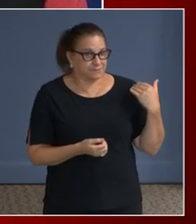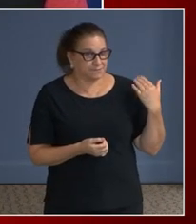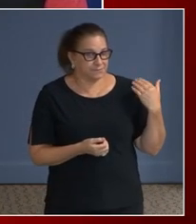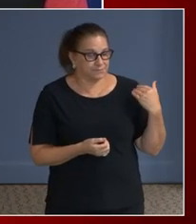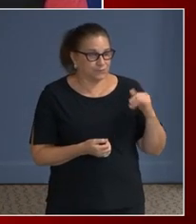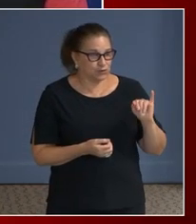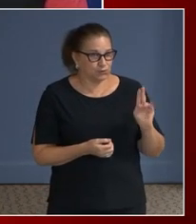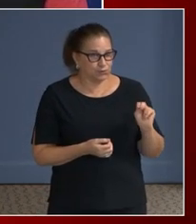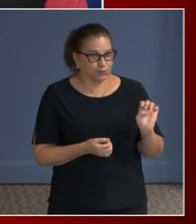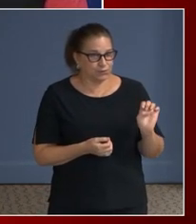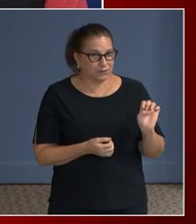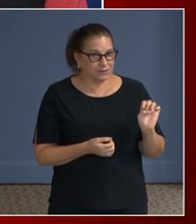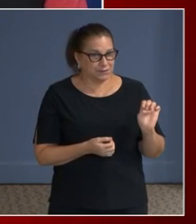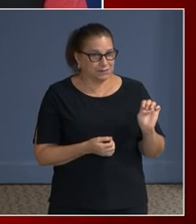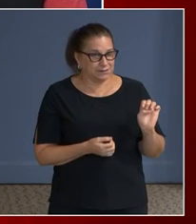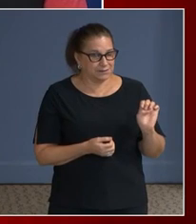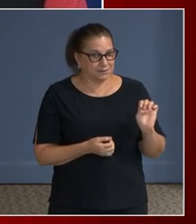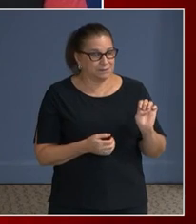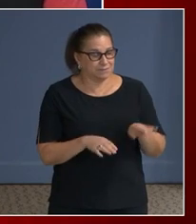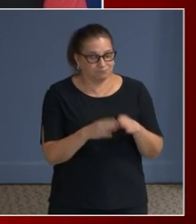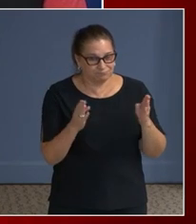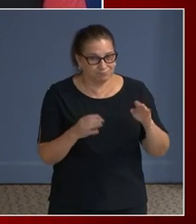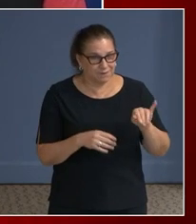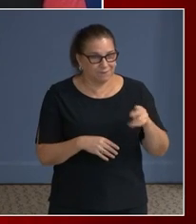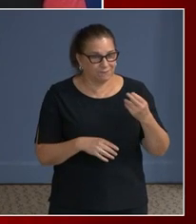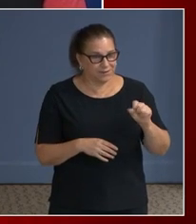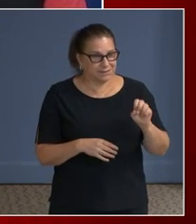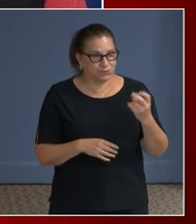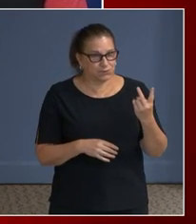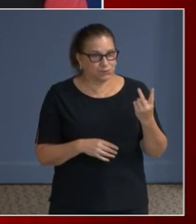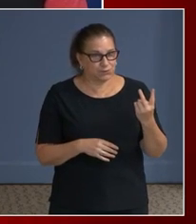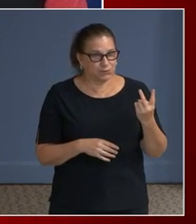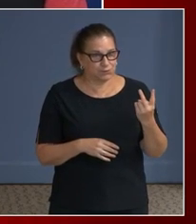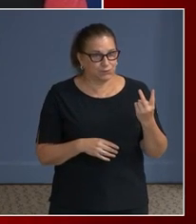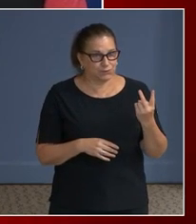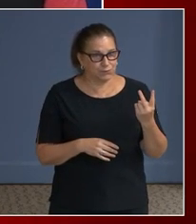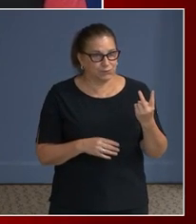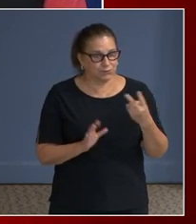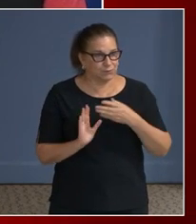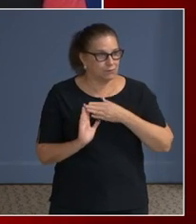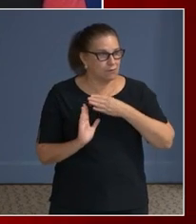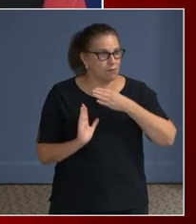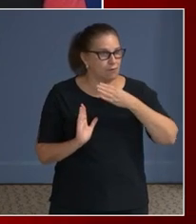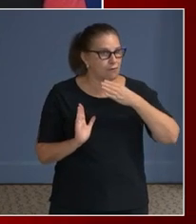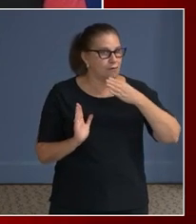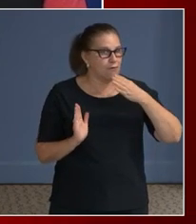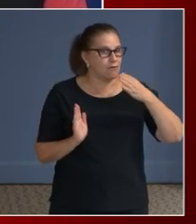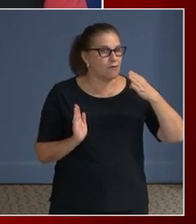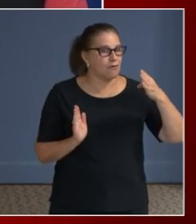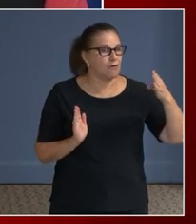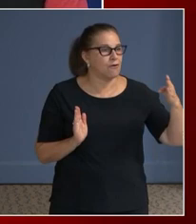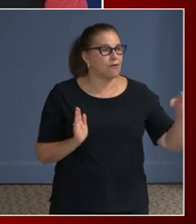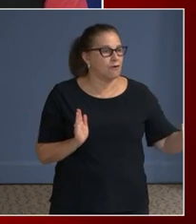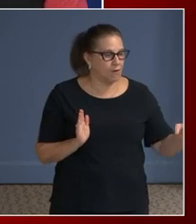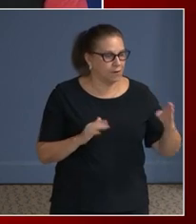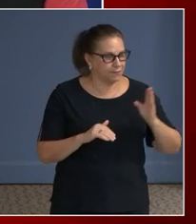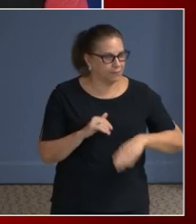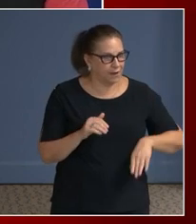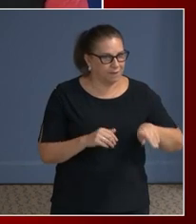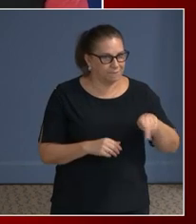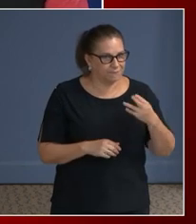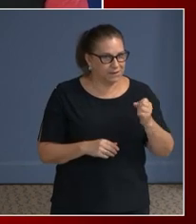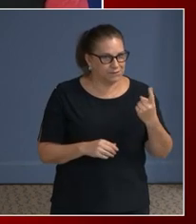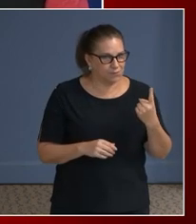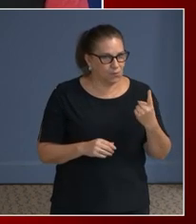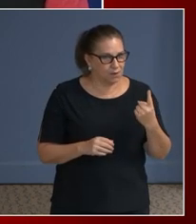we entered into phase 2. That phase 2 would be a much longer haul than phase one. And particularly because we're not